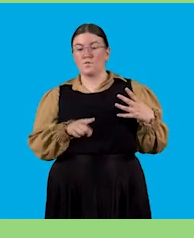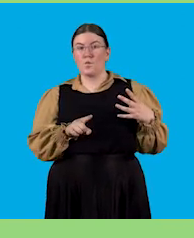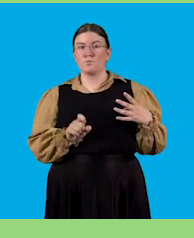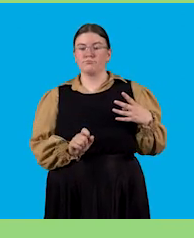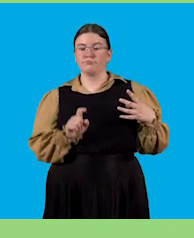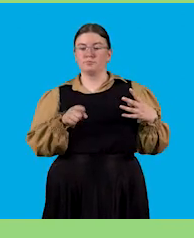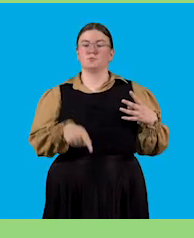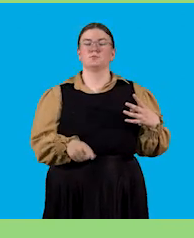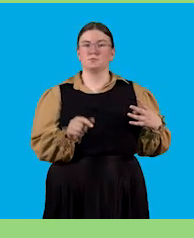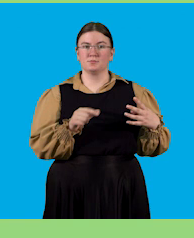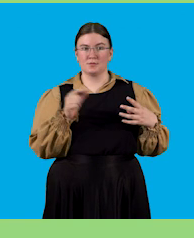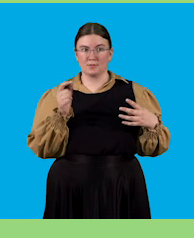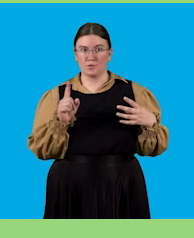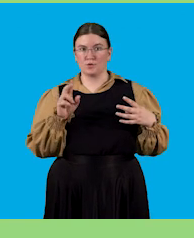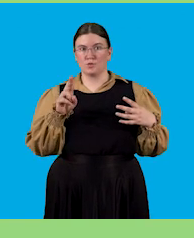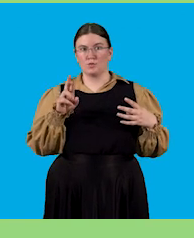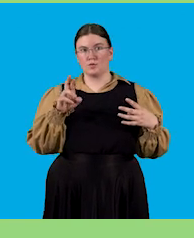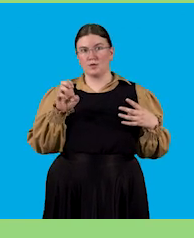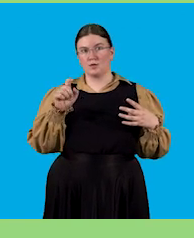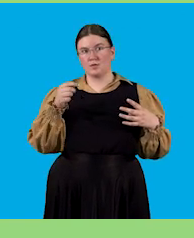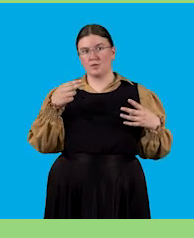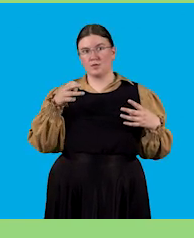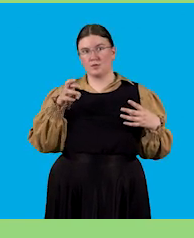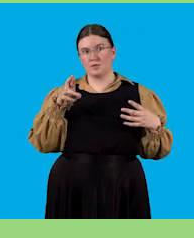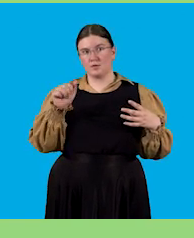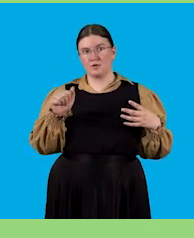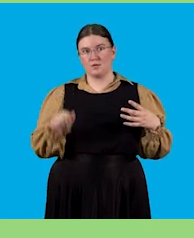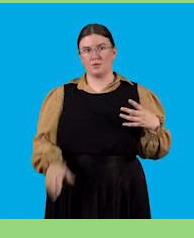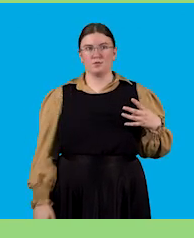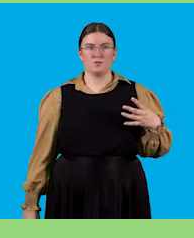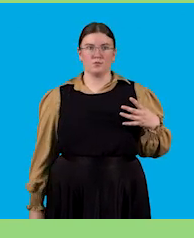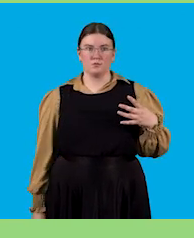urinate, that we call the urethra.